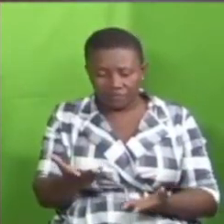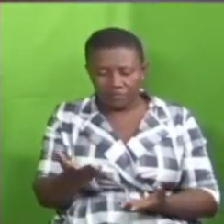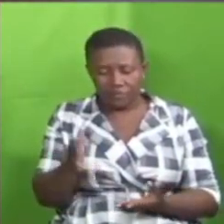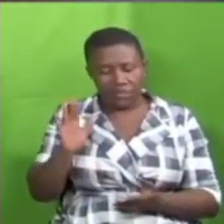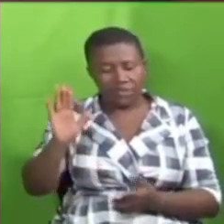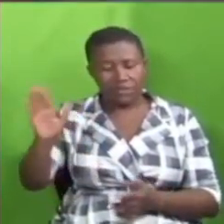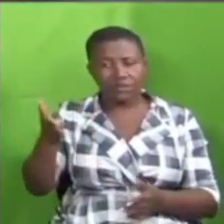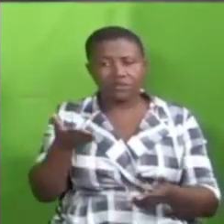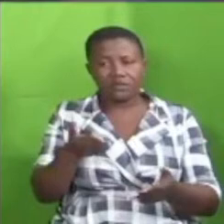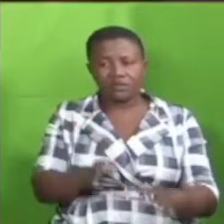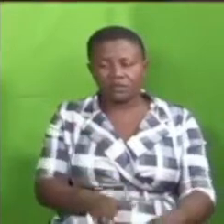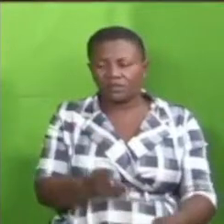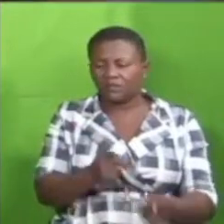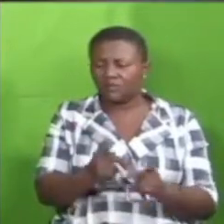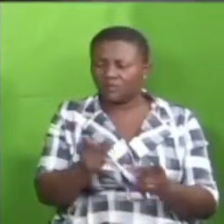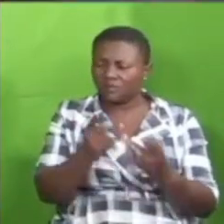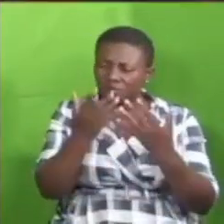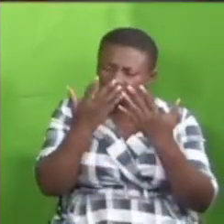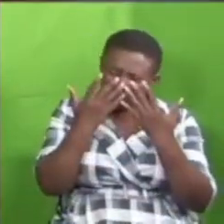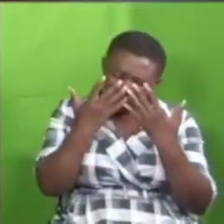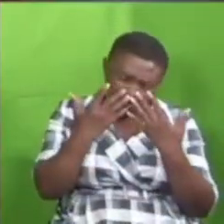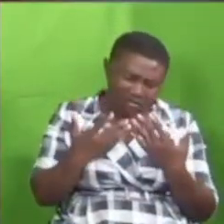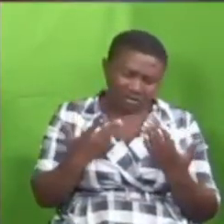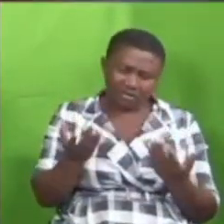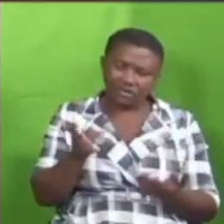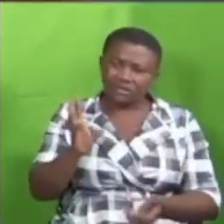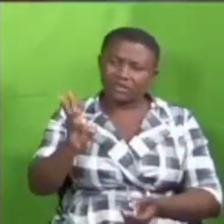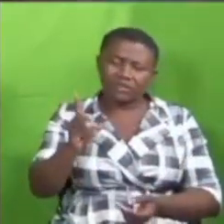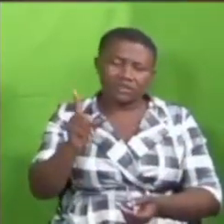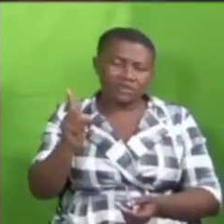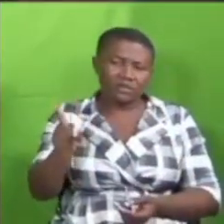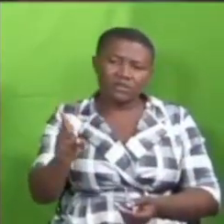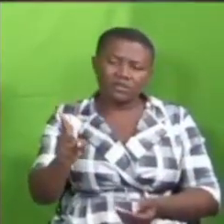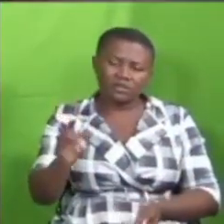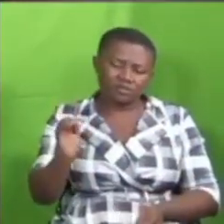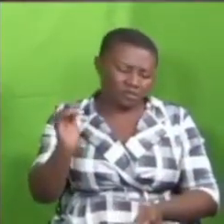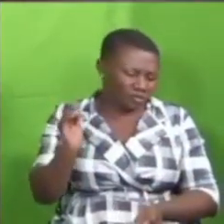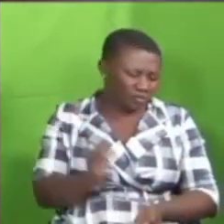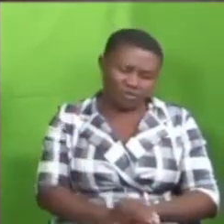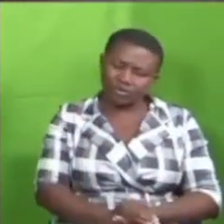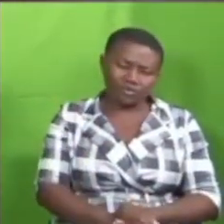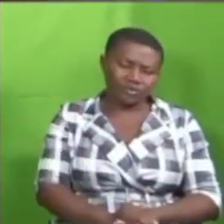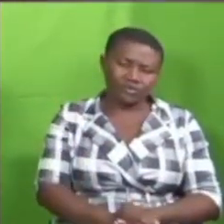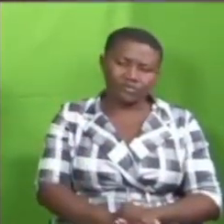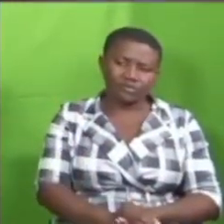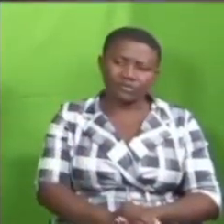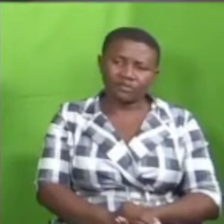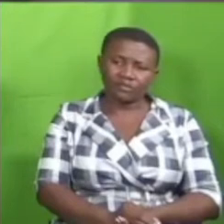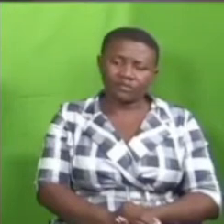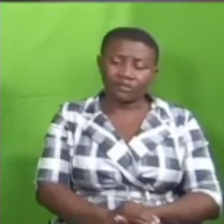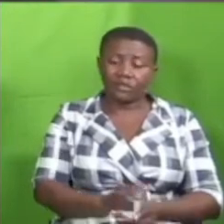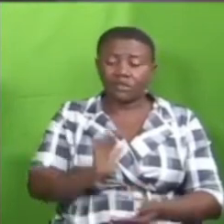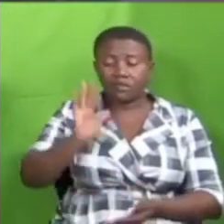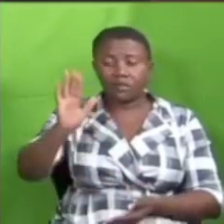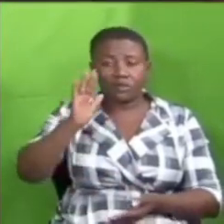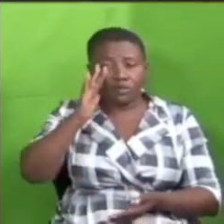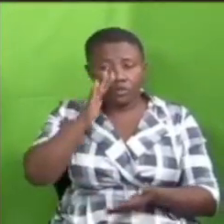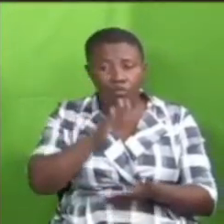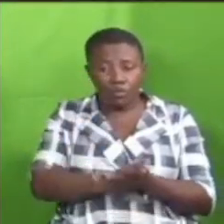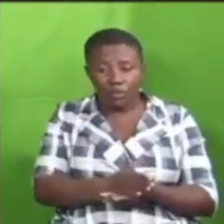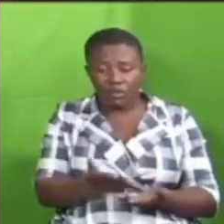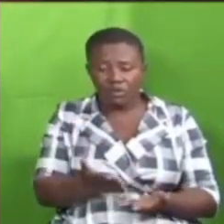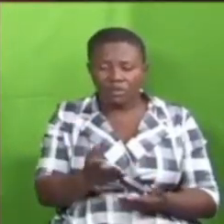At the age of 61, that is not what anybody would have wished. His wife is